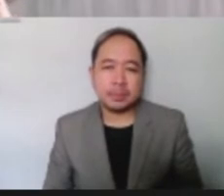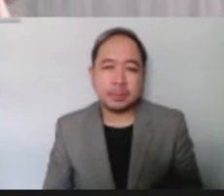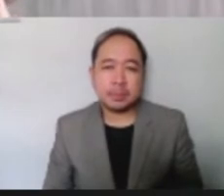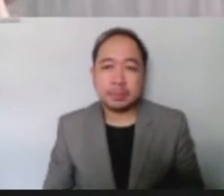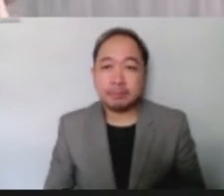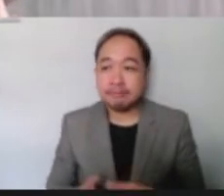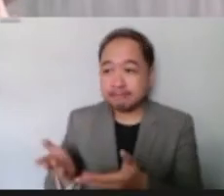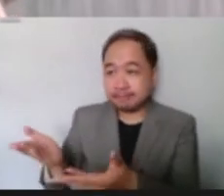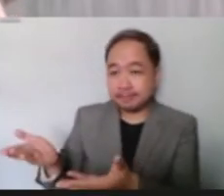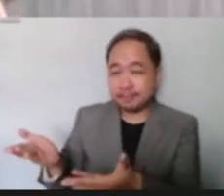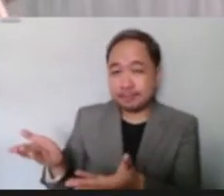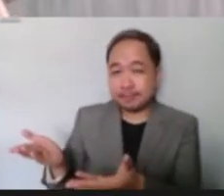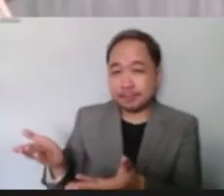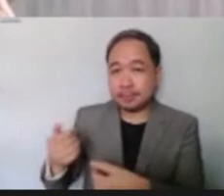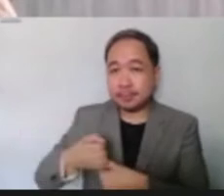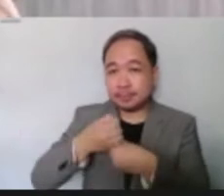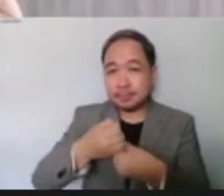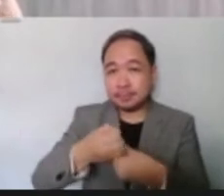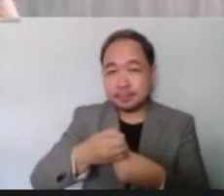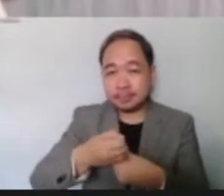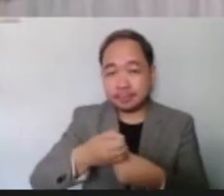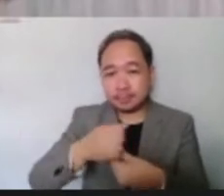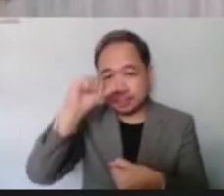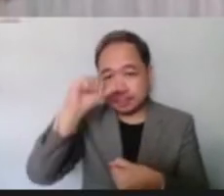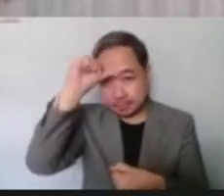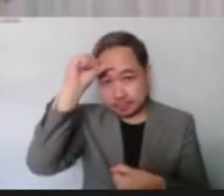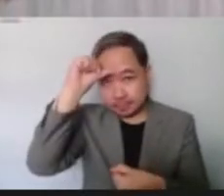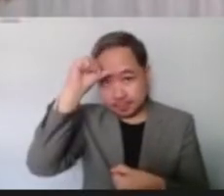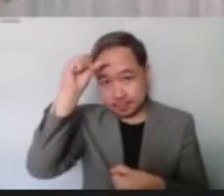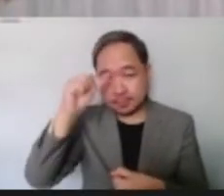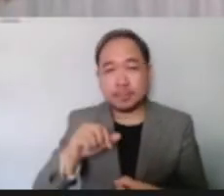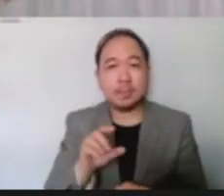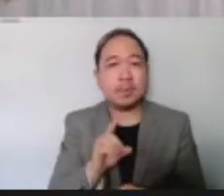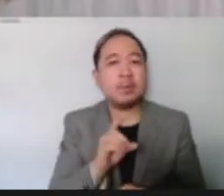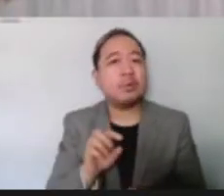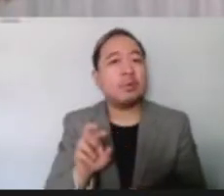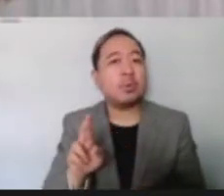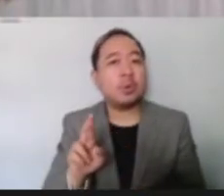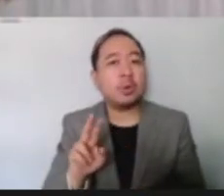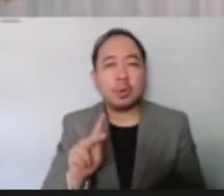you have the floor Dr Arwin Kumar